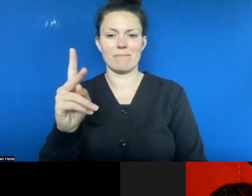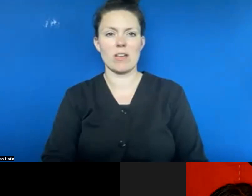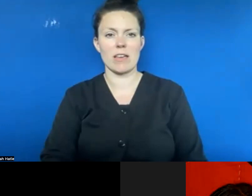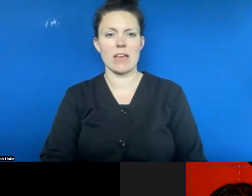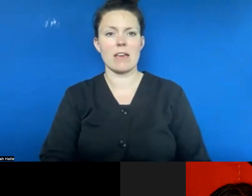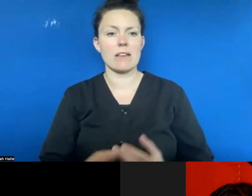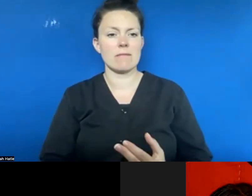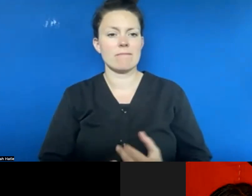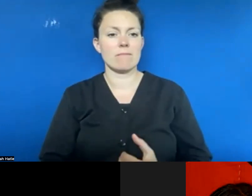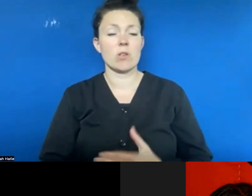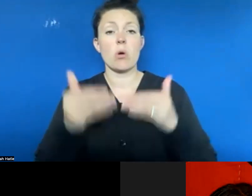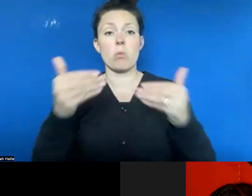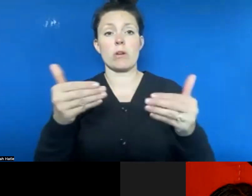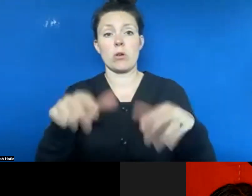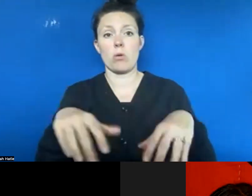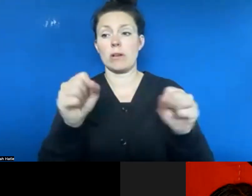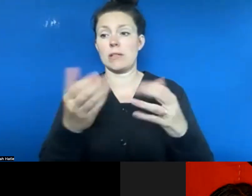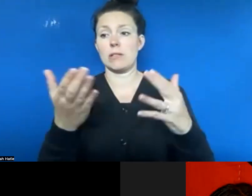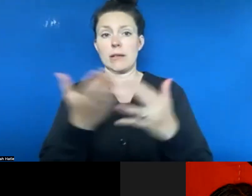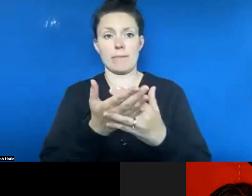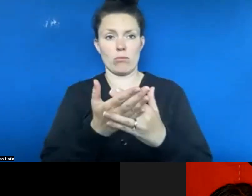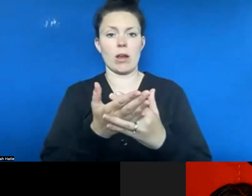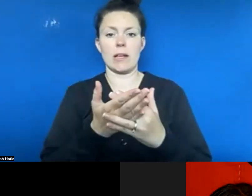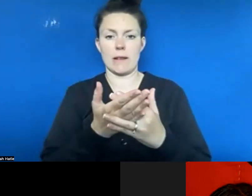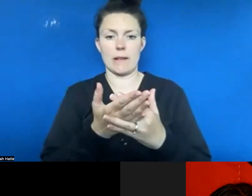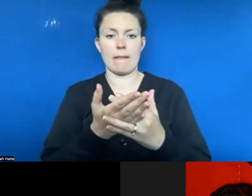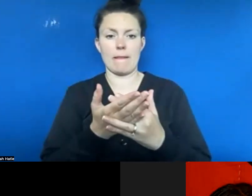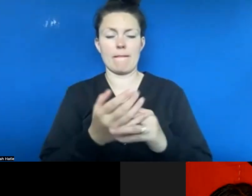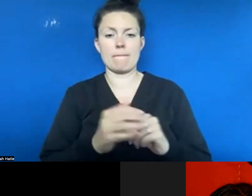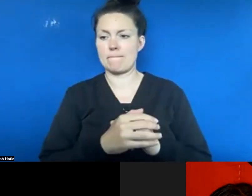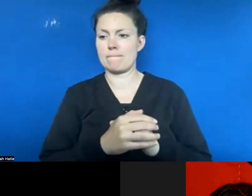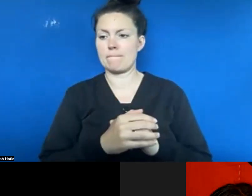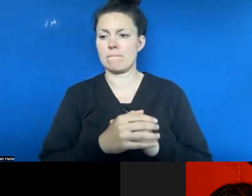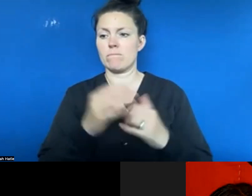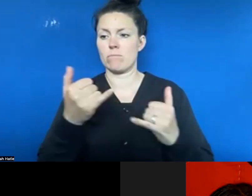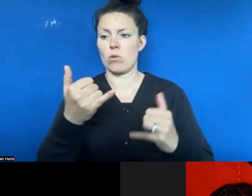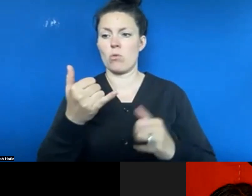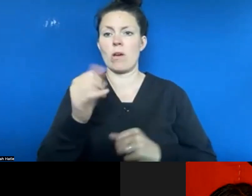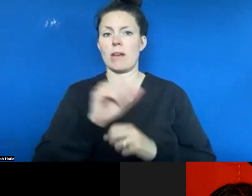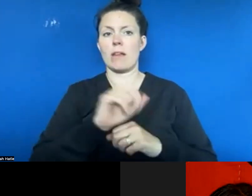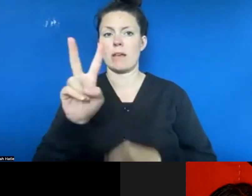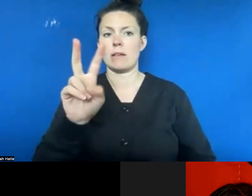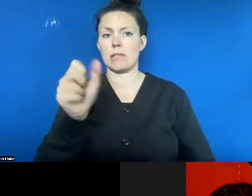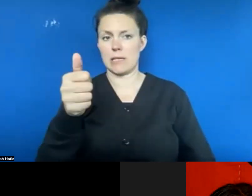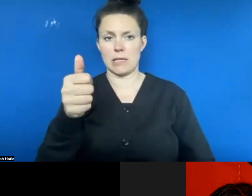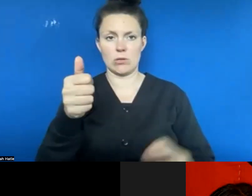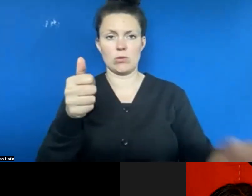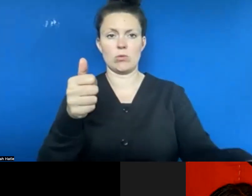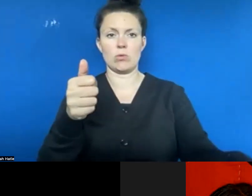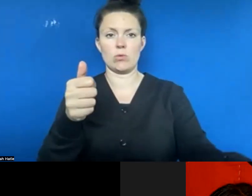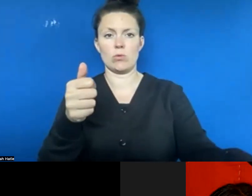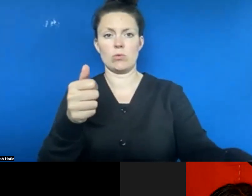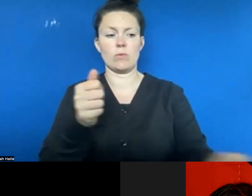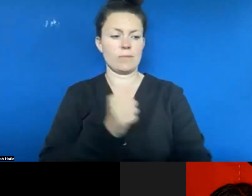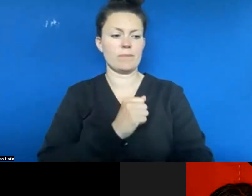Let's go ahead and take a break. It's 10 after 2, yeah, or 2 o'clock my